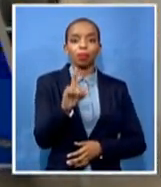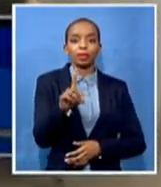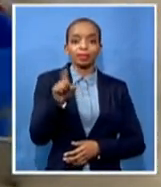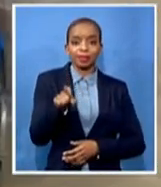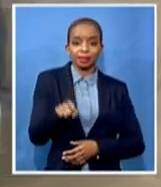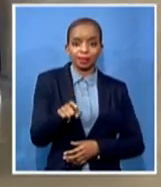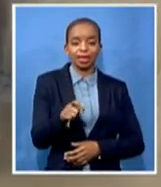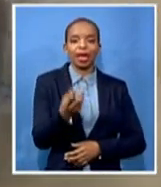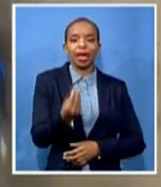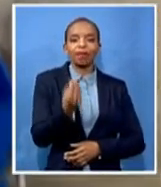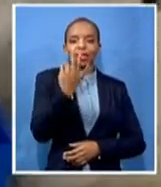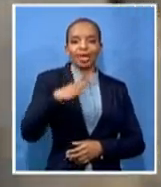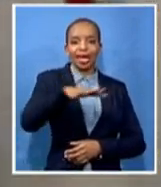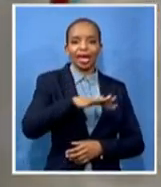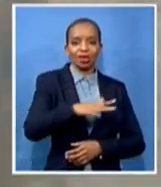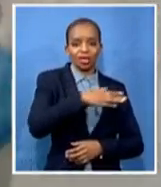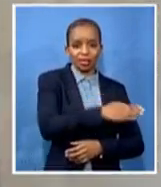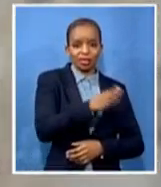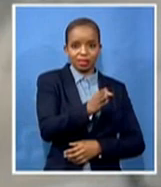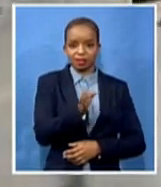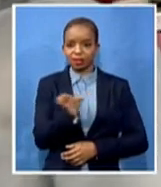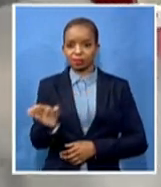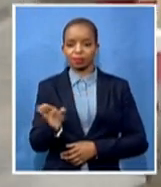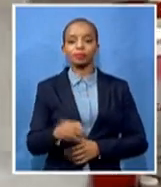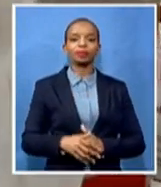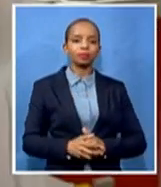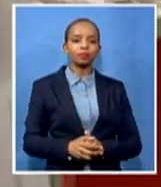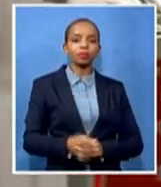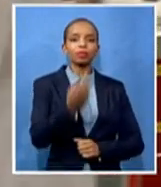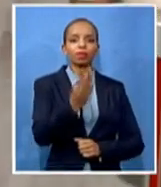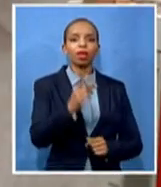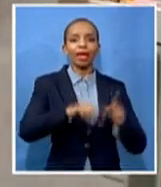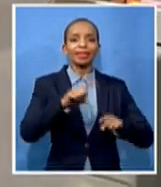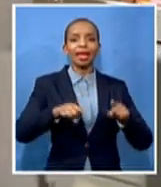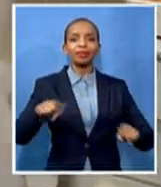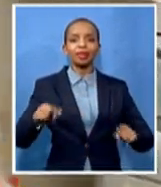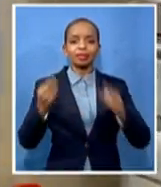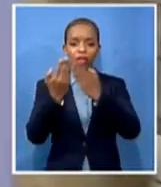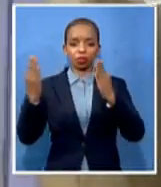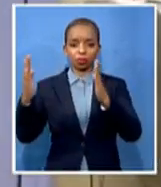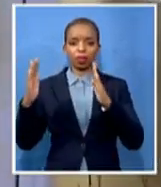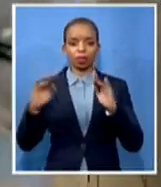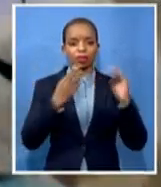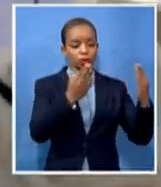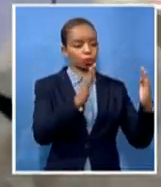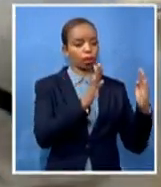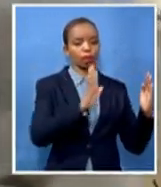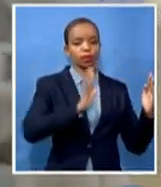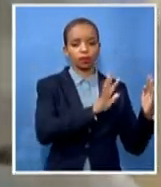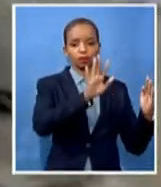have different cubicles that will deal with patients on a different aspect pertaining